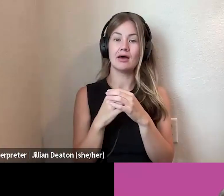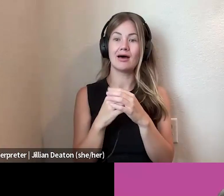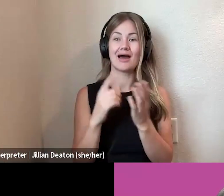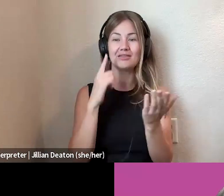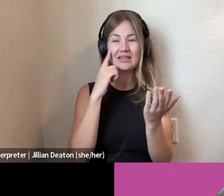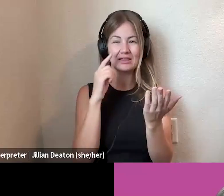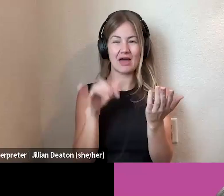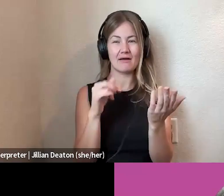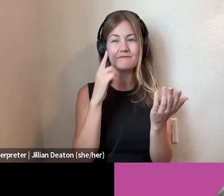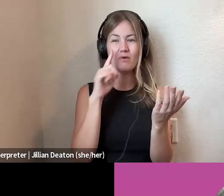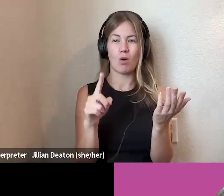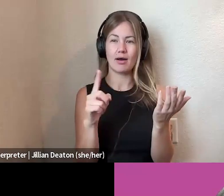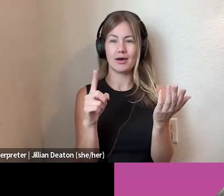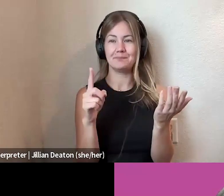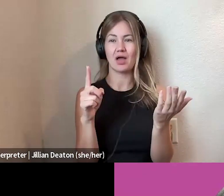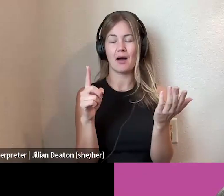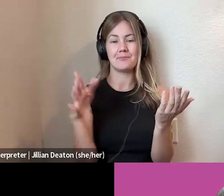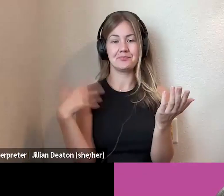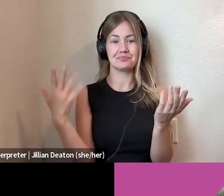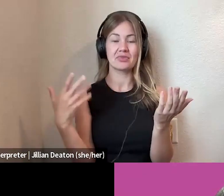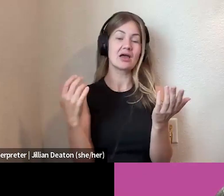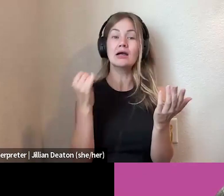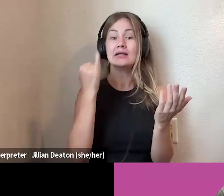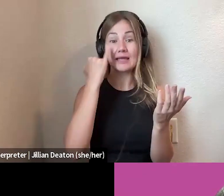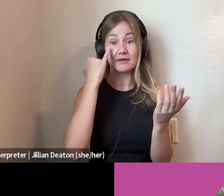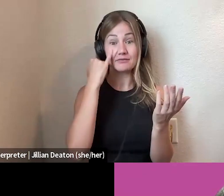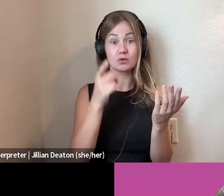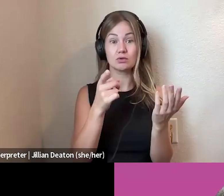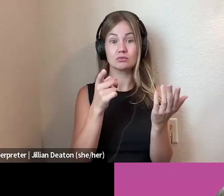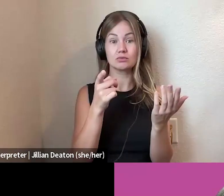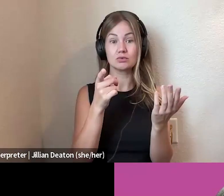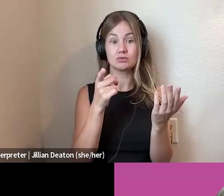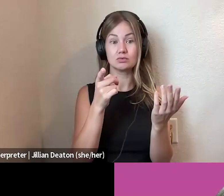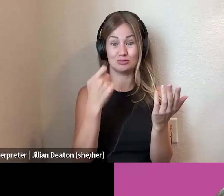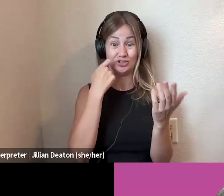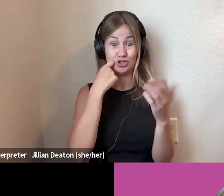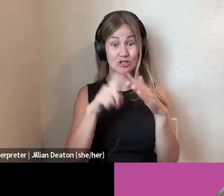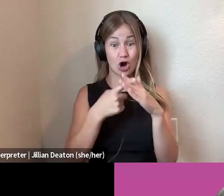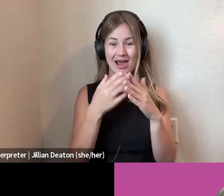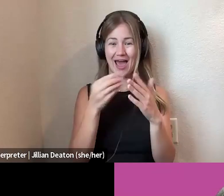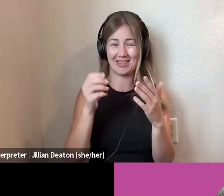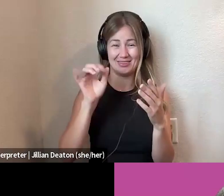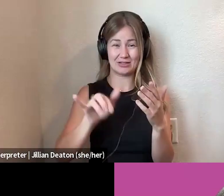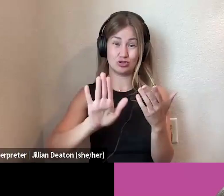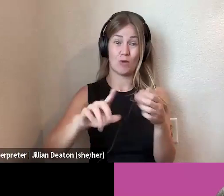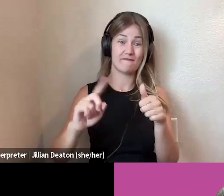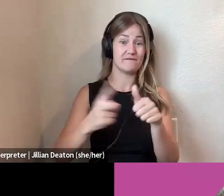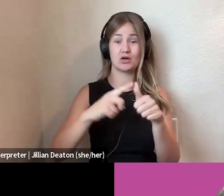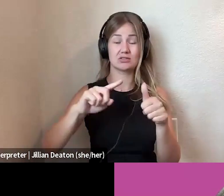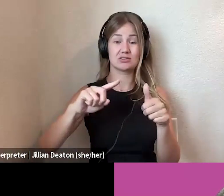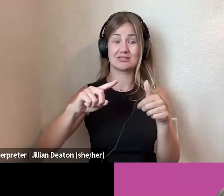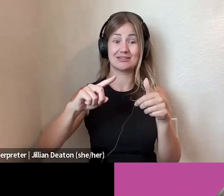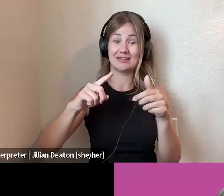think for if you're really starting out, and this may be your first round of grants with